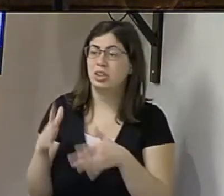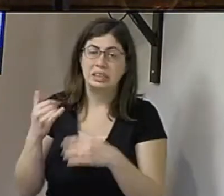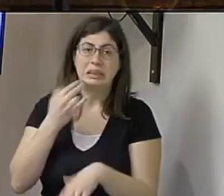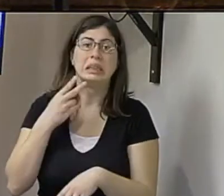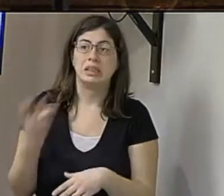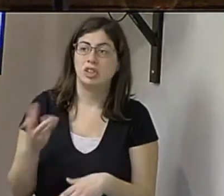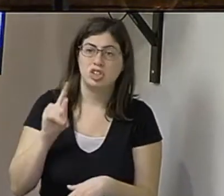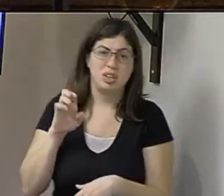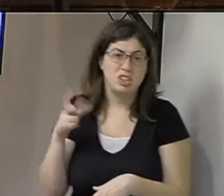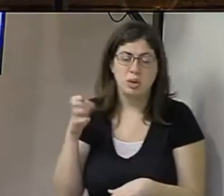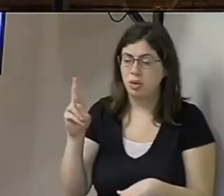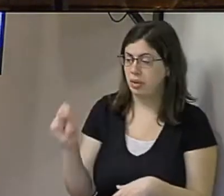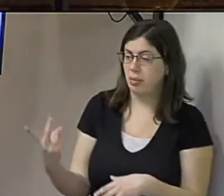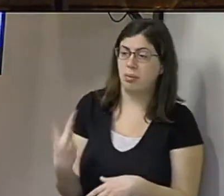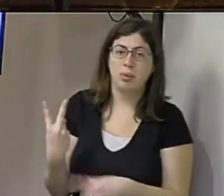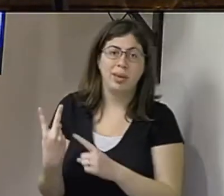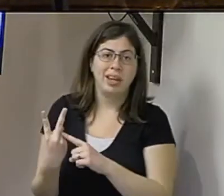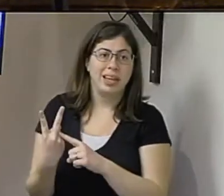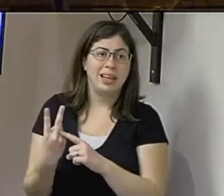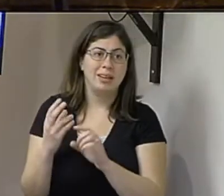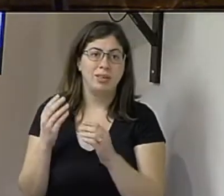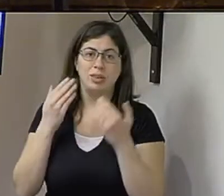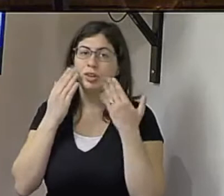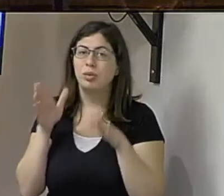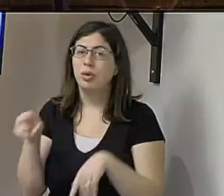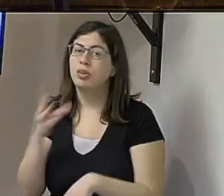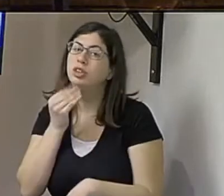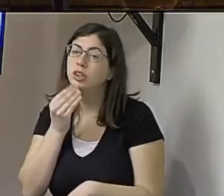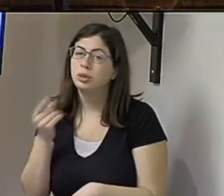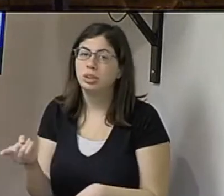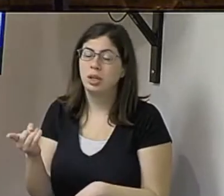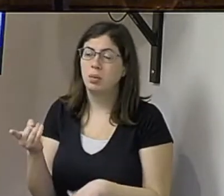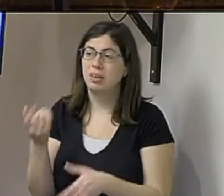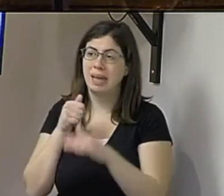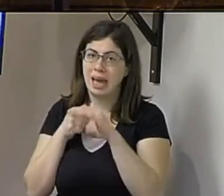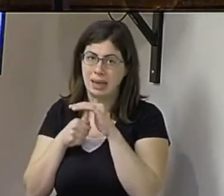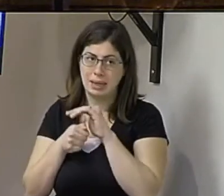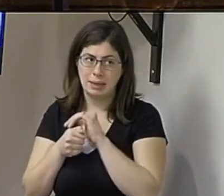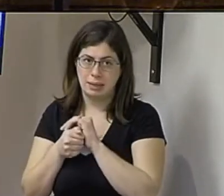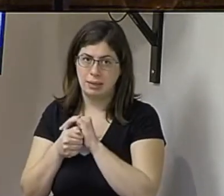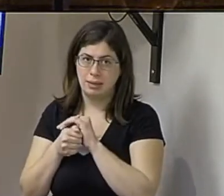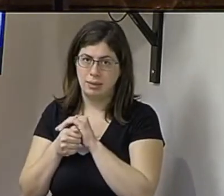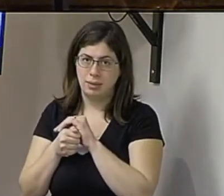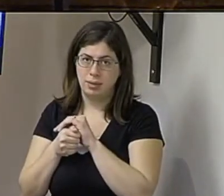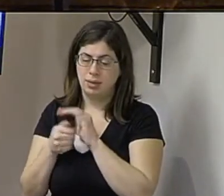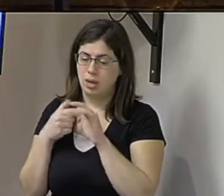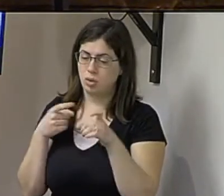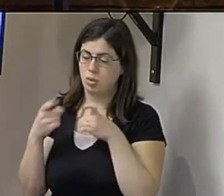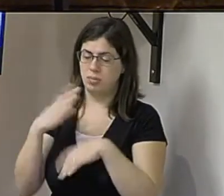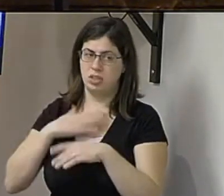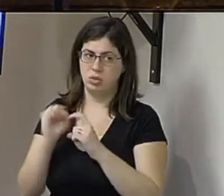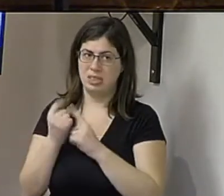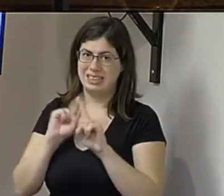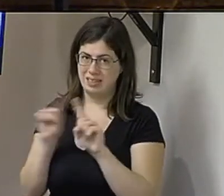what also we're going to find out really quickly is nobody knows that they're Jews, which means that they've been kind of hiding out. And they've been handling their